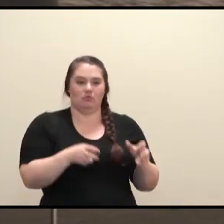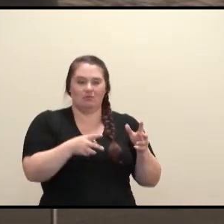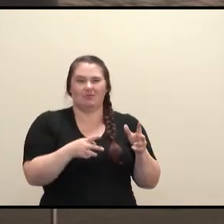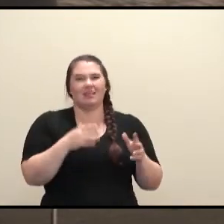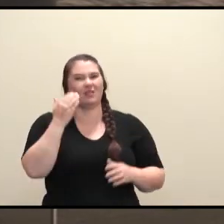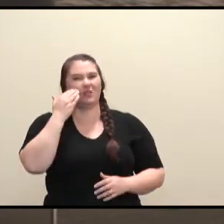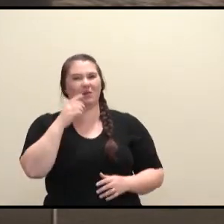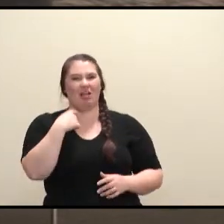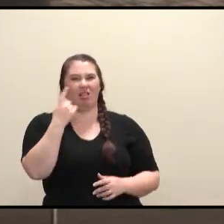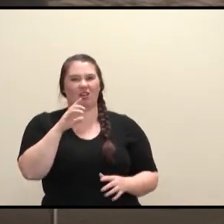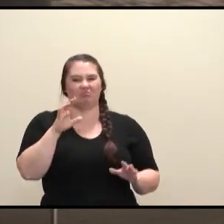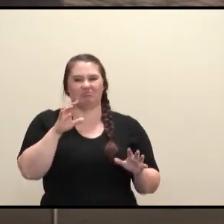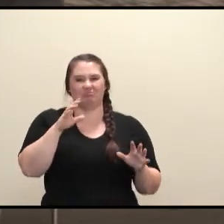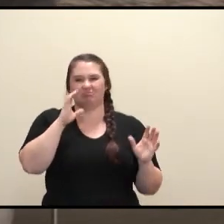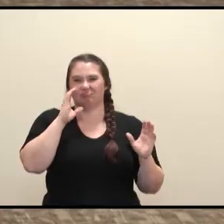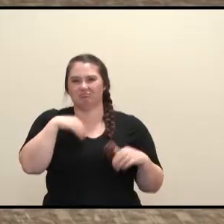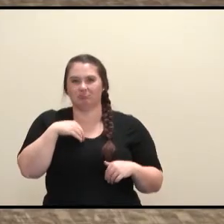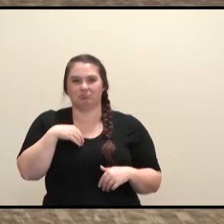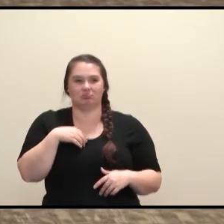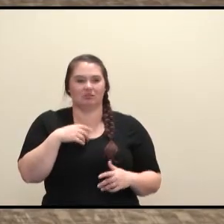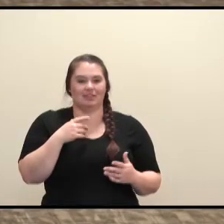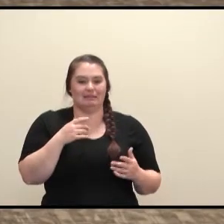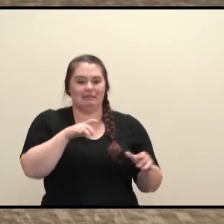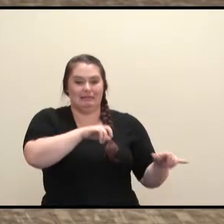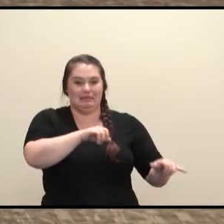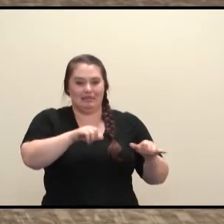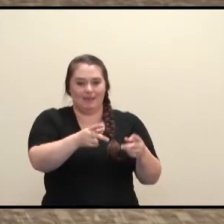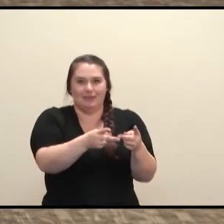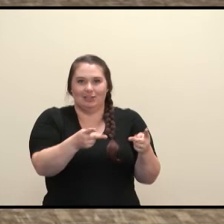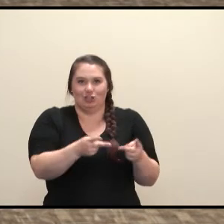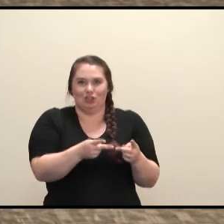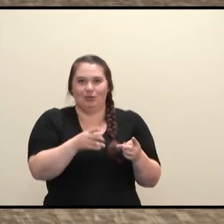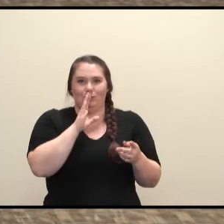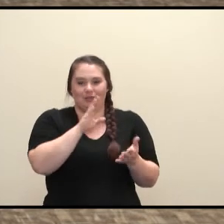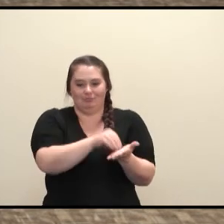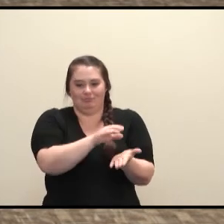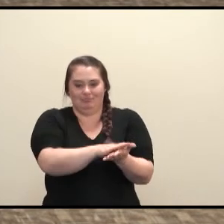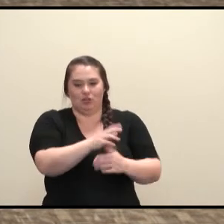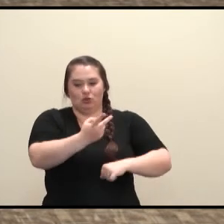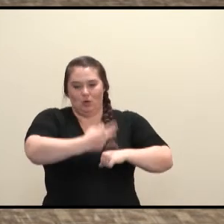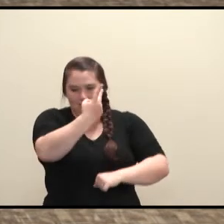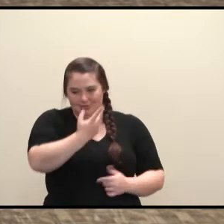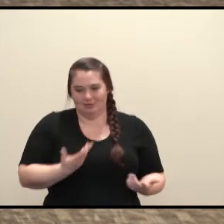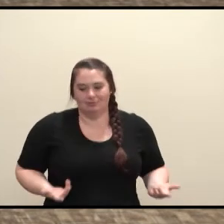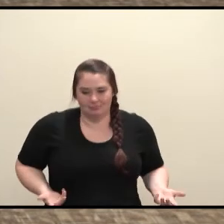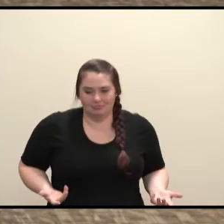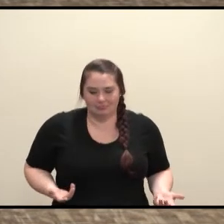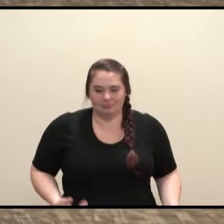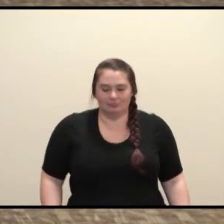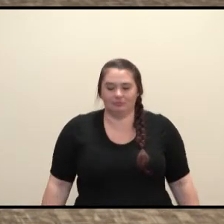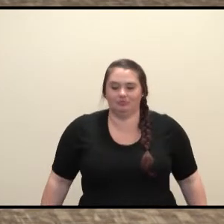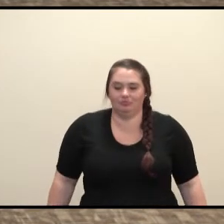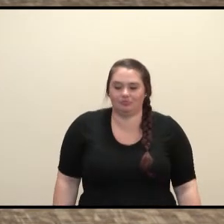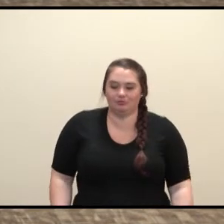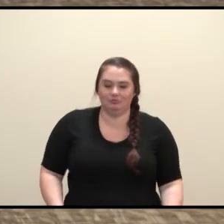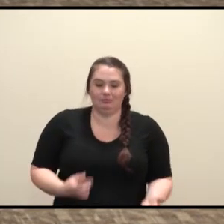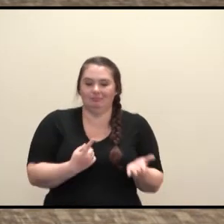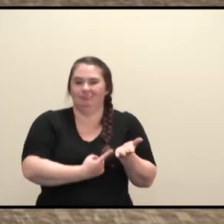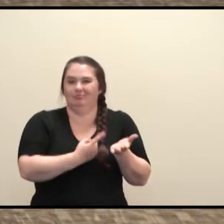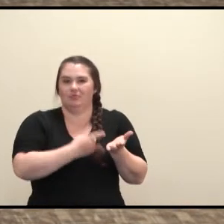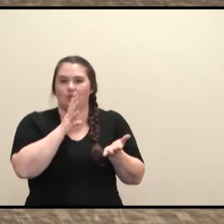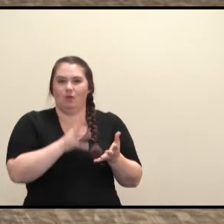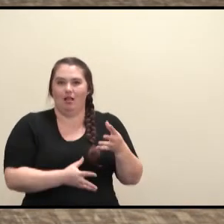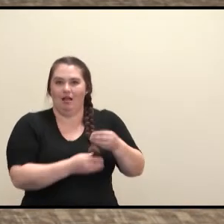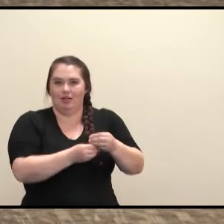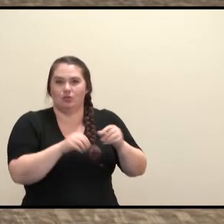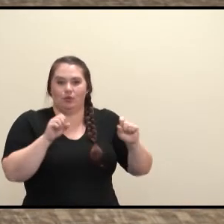in there because it was the same position listed twice. Yeah, so it's a good question. Great question. Sometimes we do that just to provide the